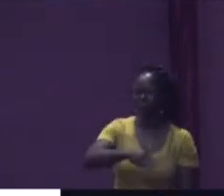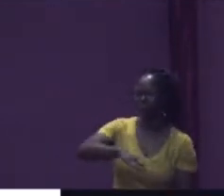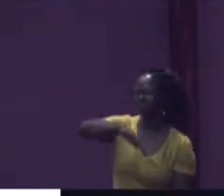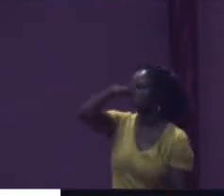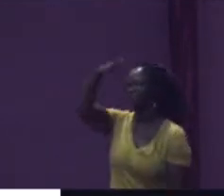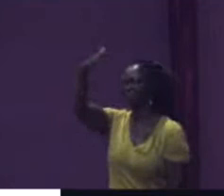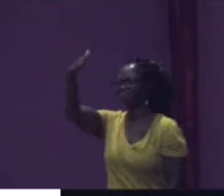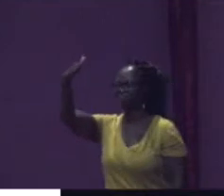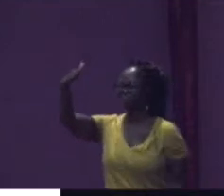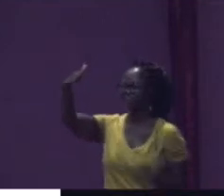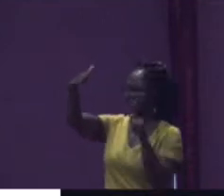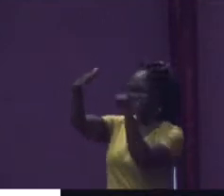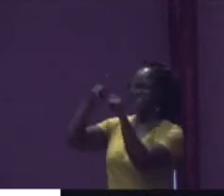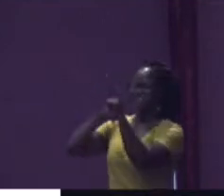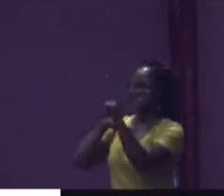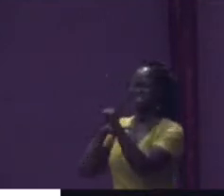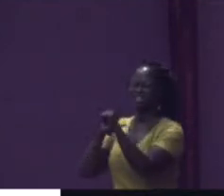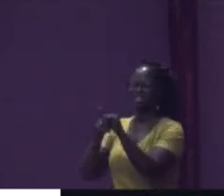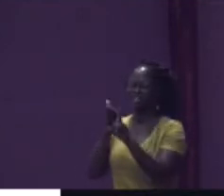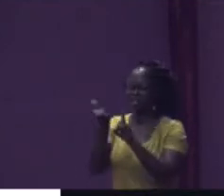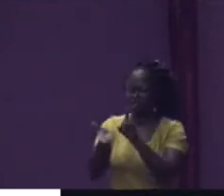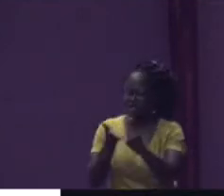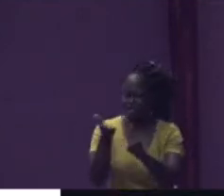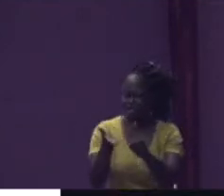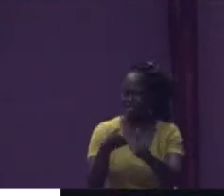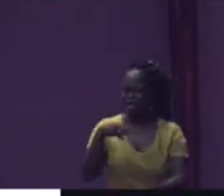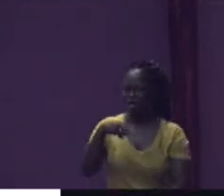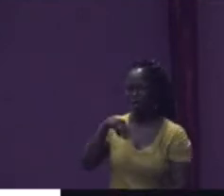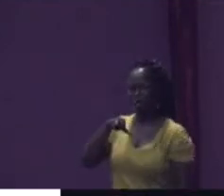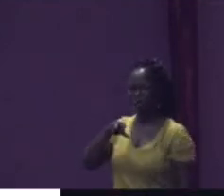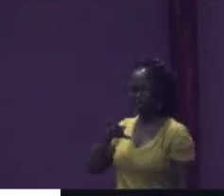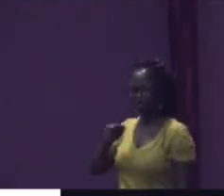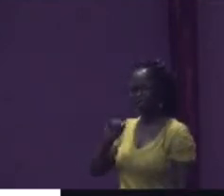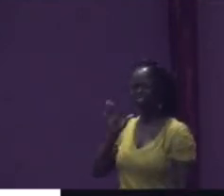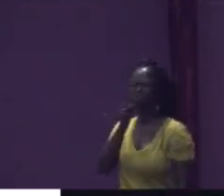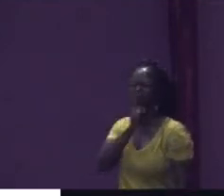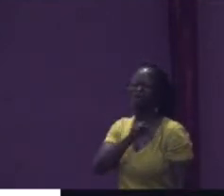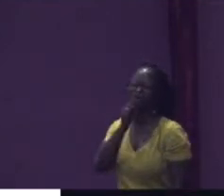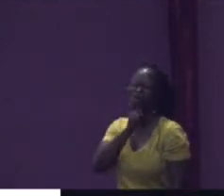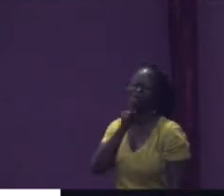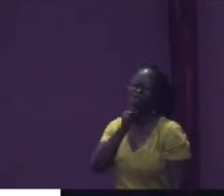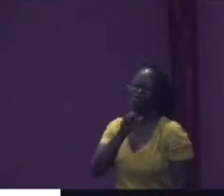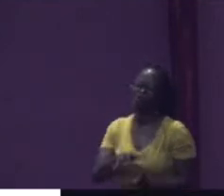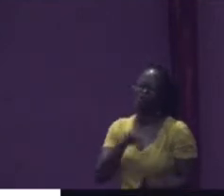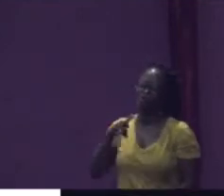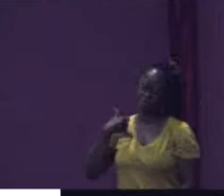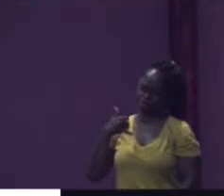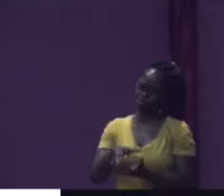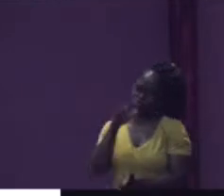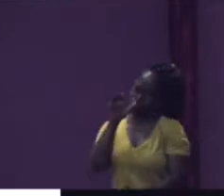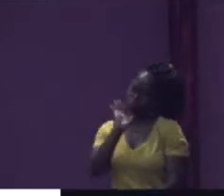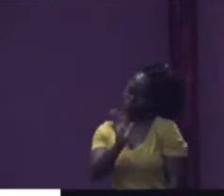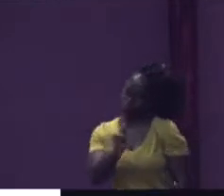Maria Chavez, she was the oldest midwife there. One of the things in terms of field work